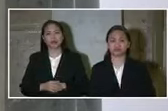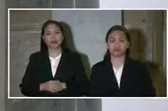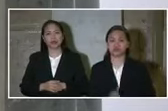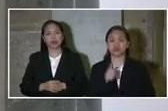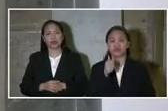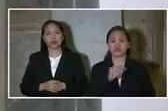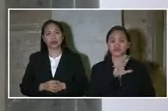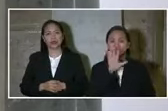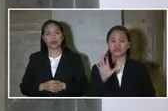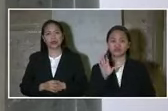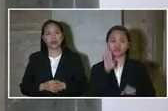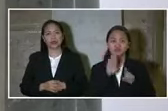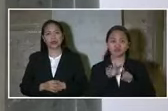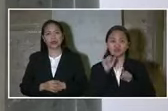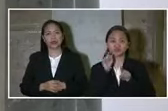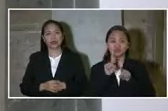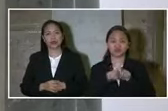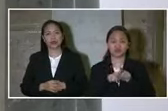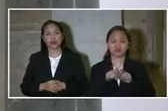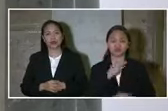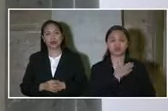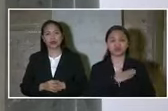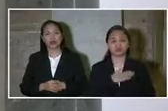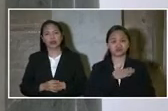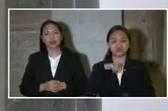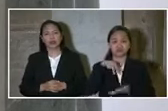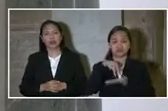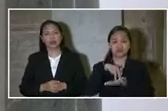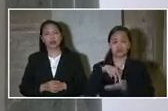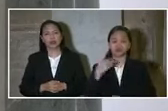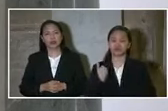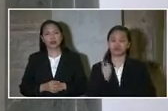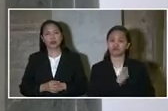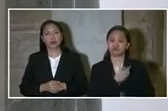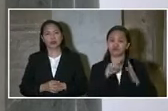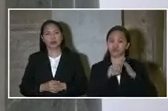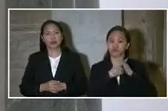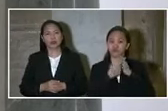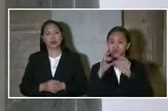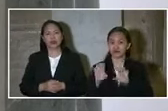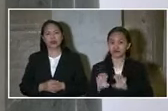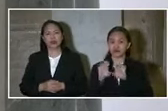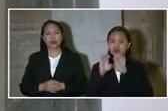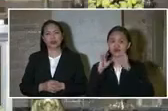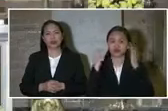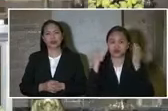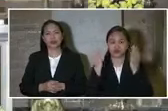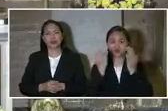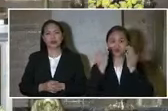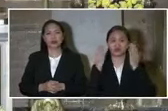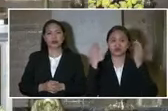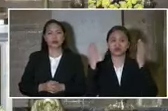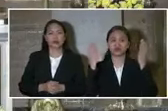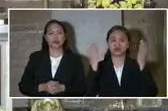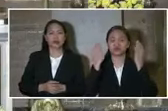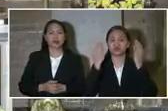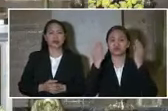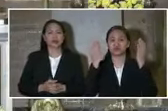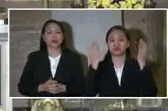Good morning, brothers and sisters. Please all stand as we begin our Eucharistic celebration.